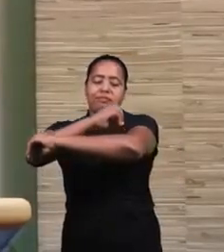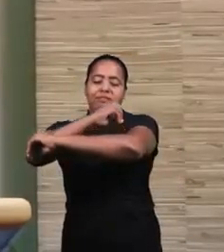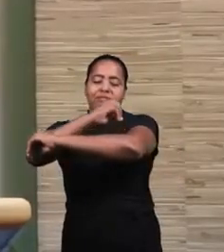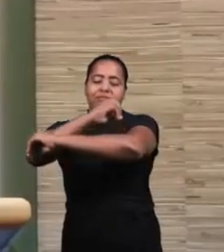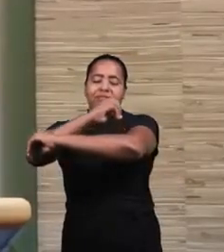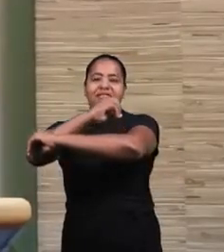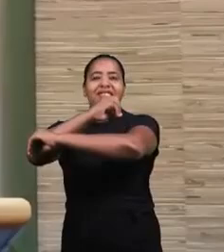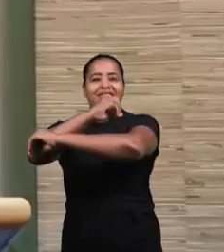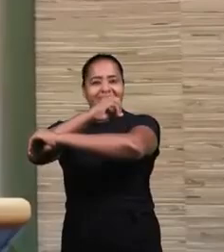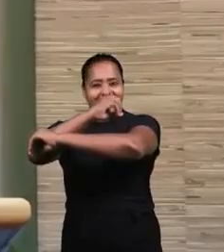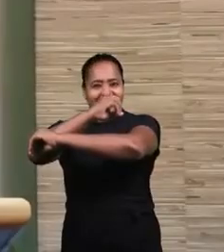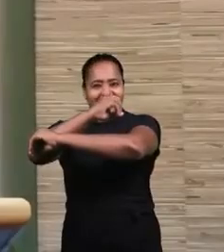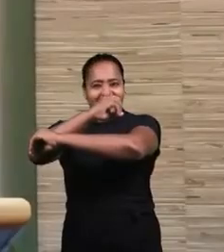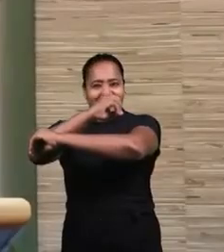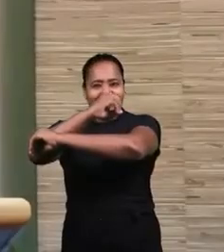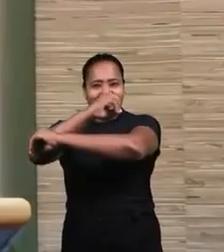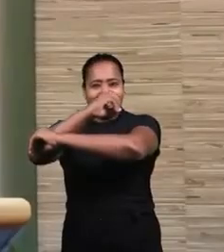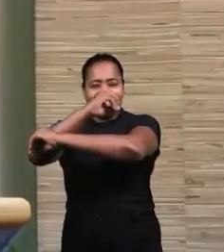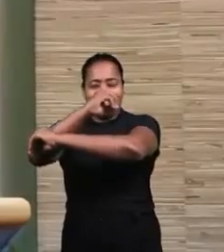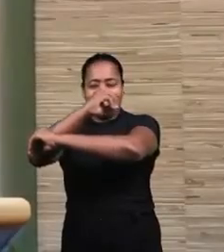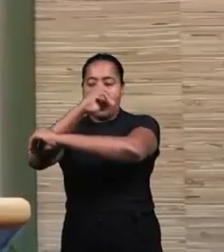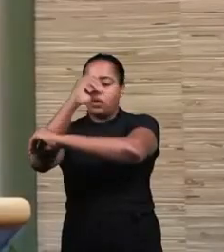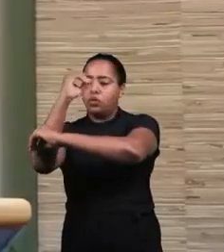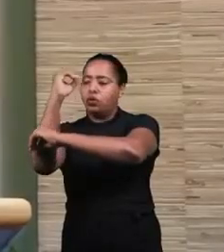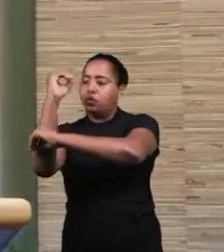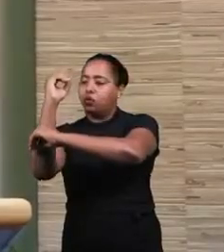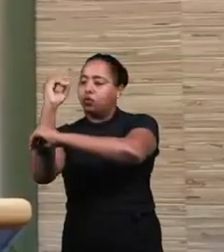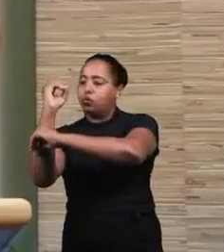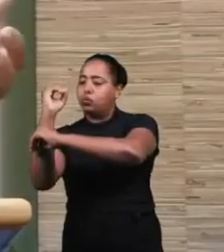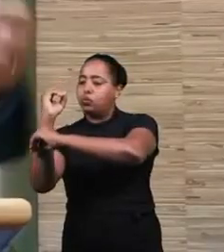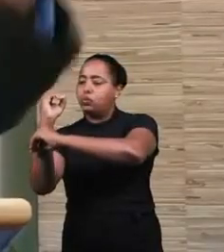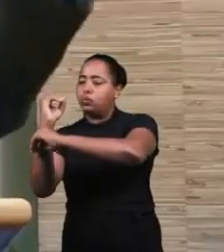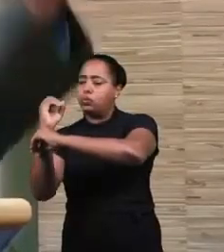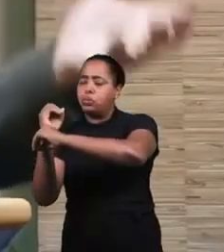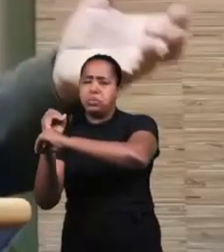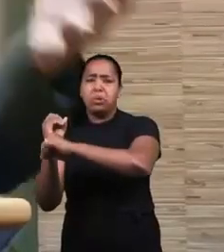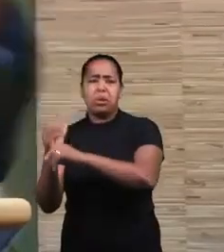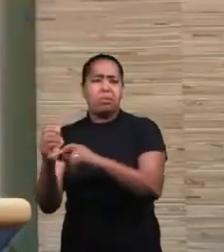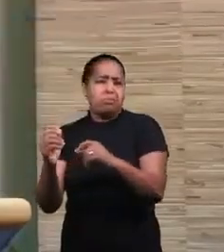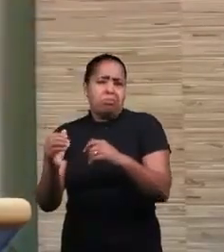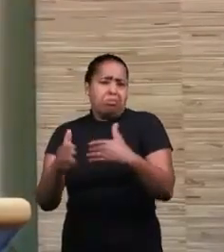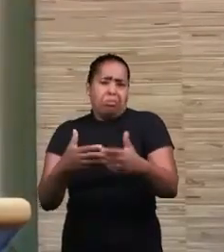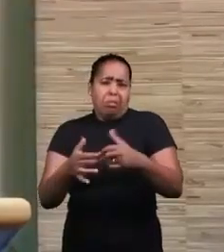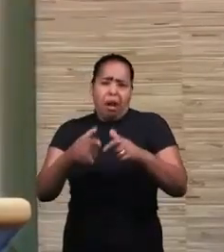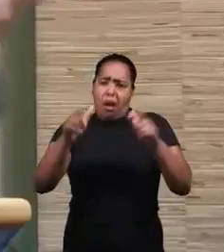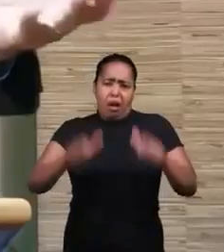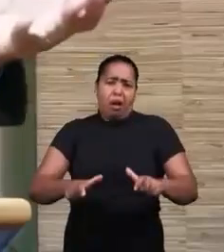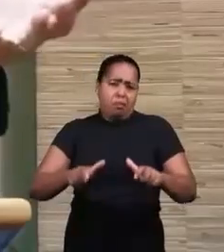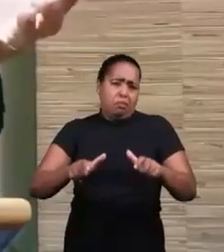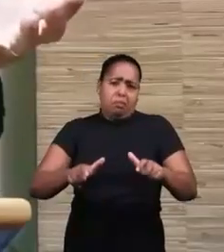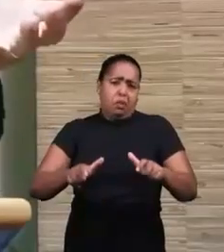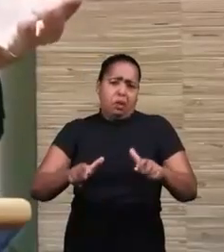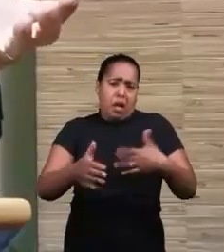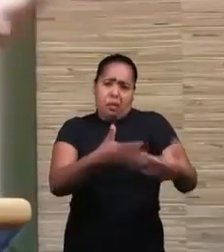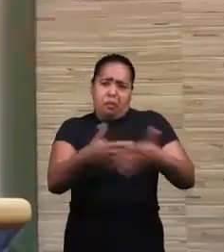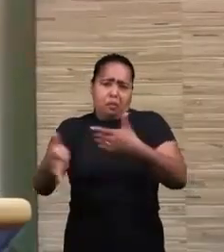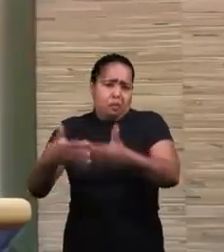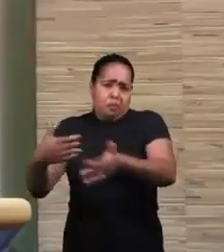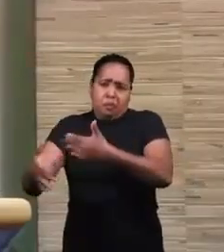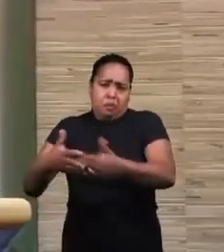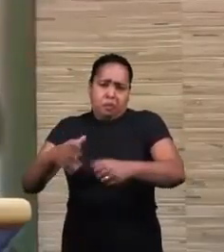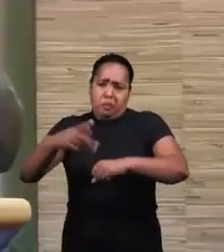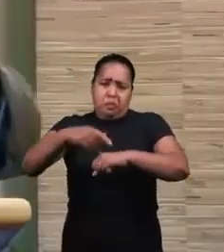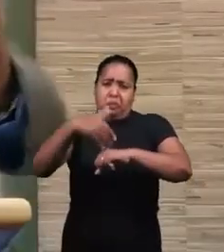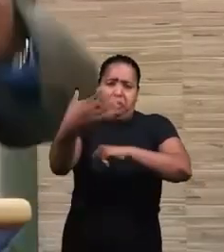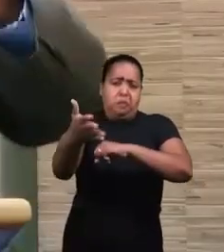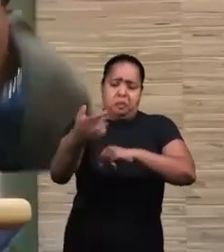When it talks about sunset, it's not 6, 7 p.m. It can be in Brazil, in Japan, anywhere in the